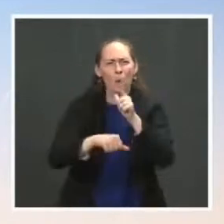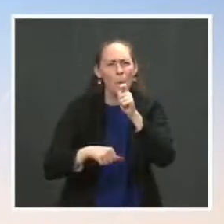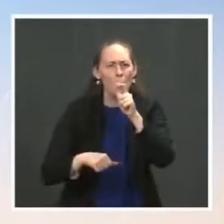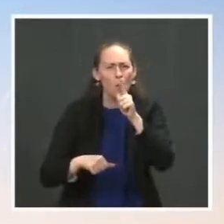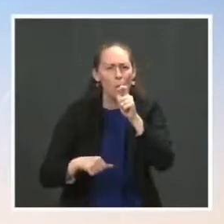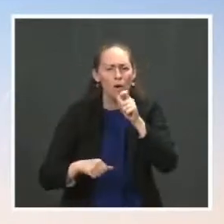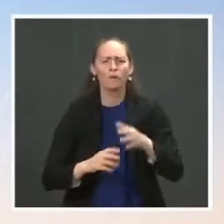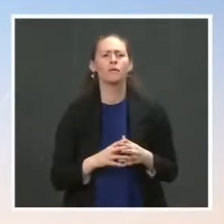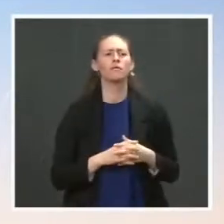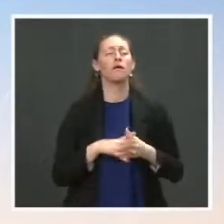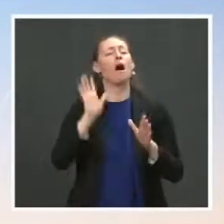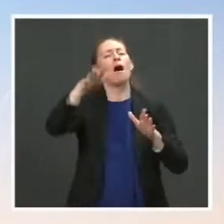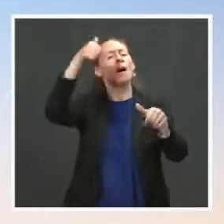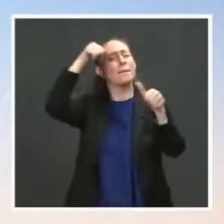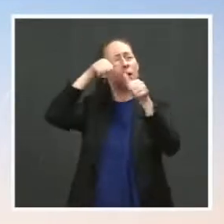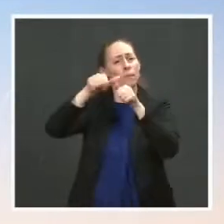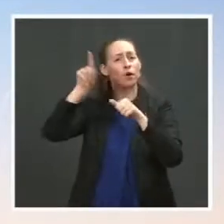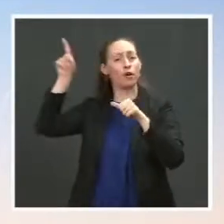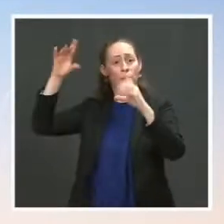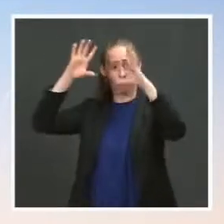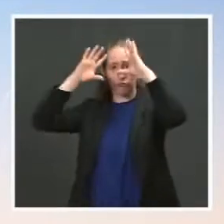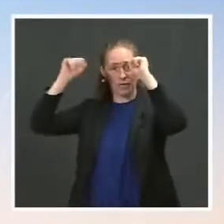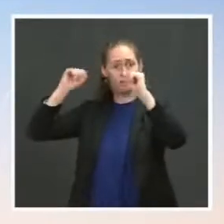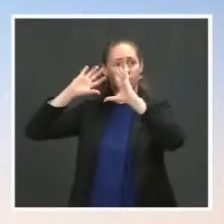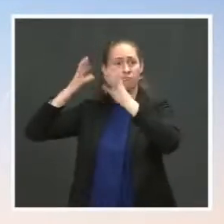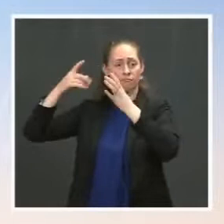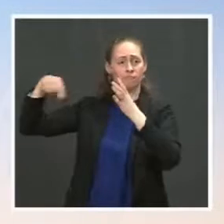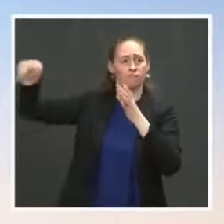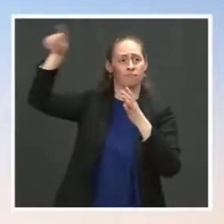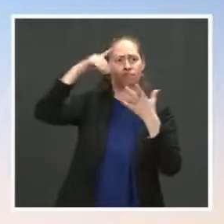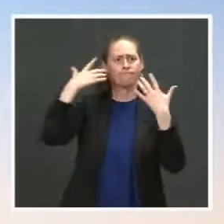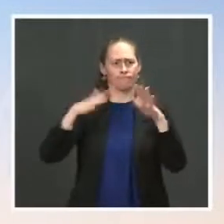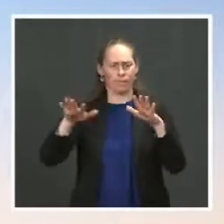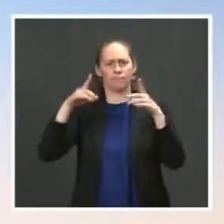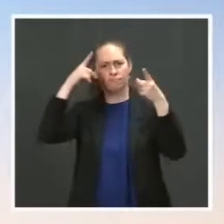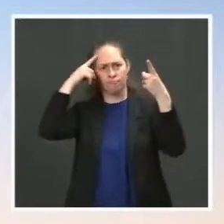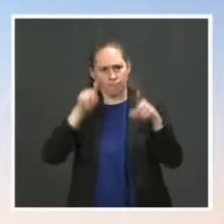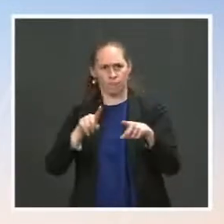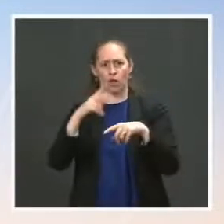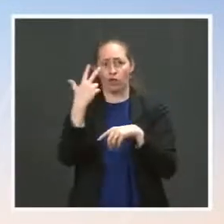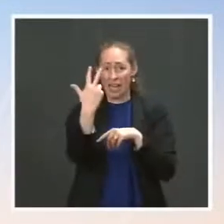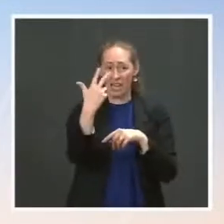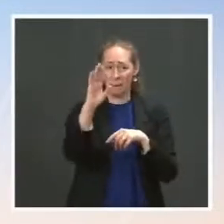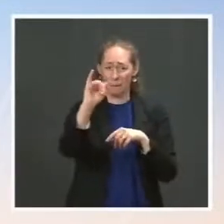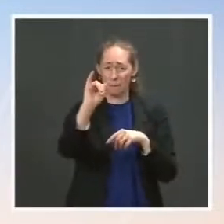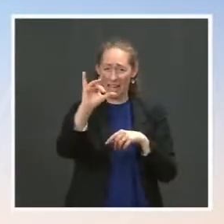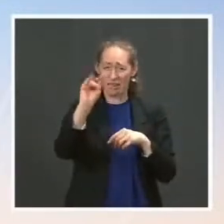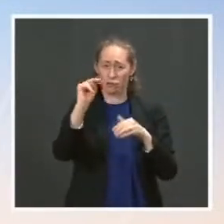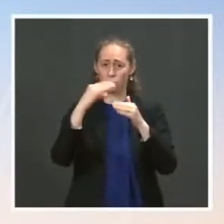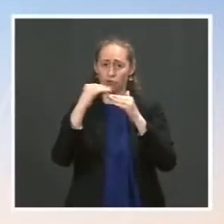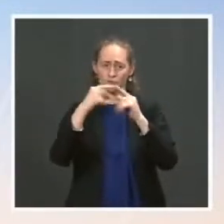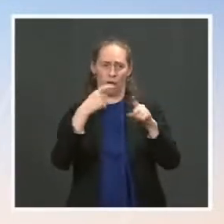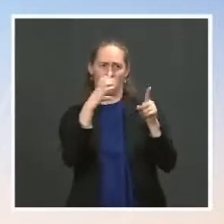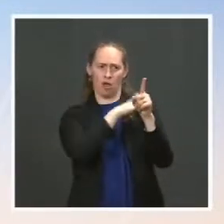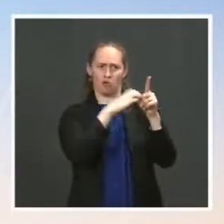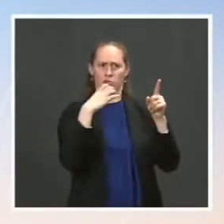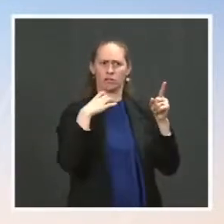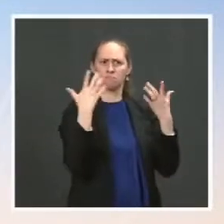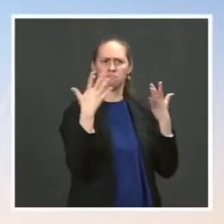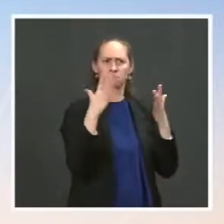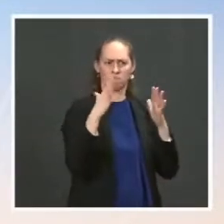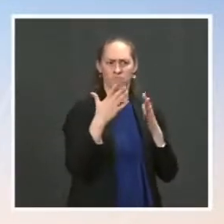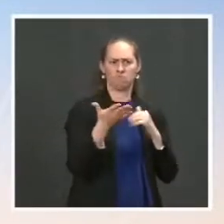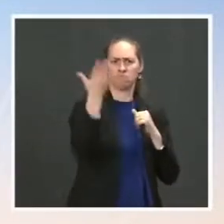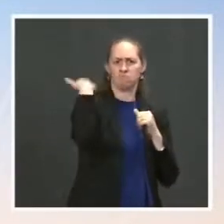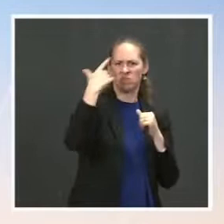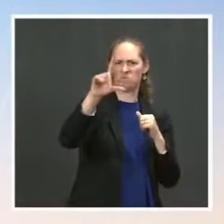and received nearly $3 billion in supplemental funding from Congress for the UC program back in 2019. That